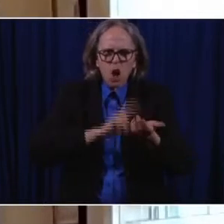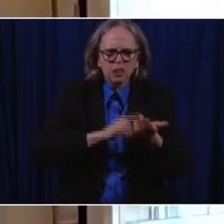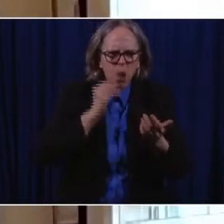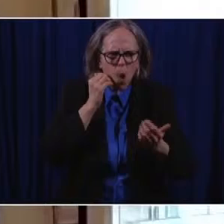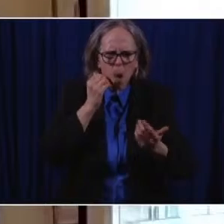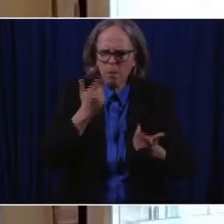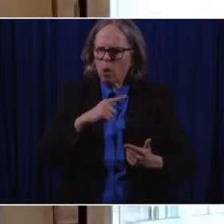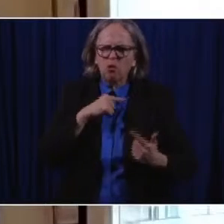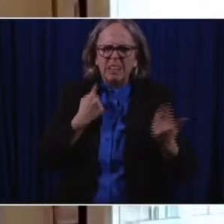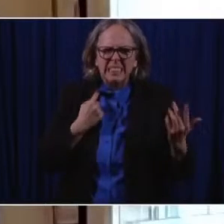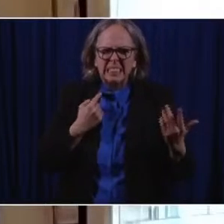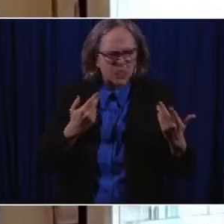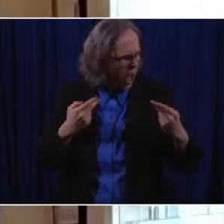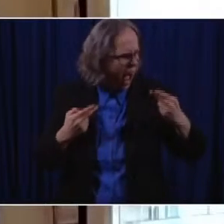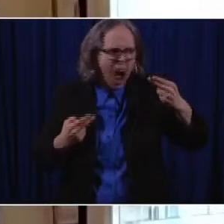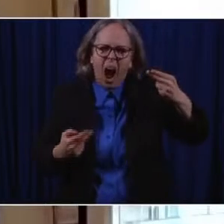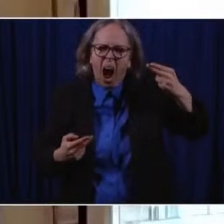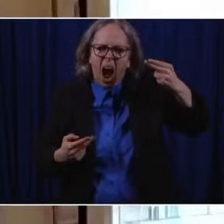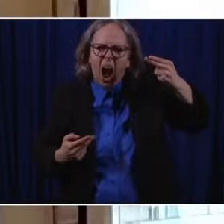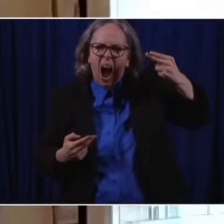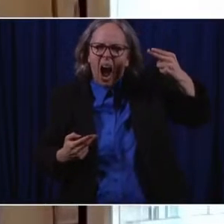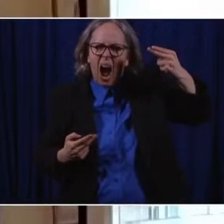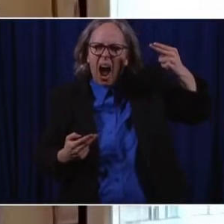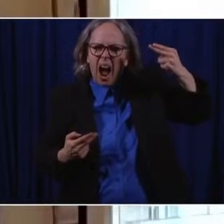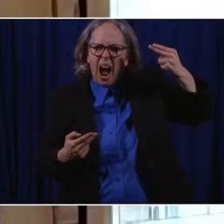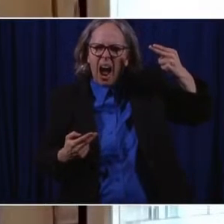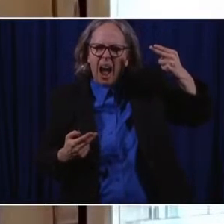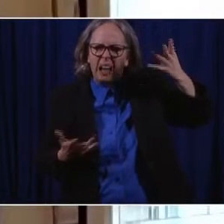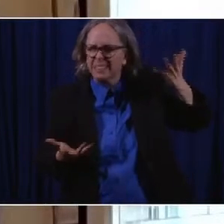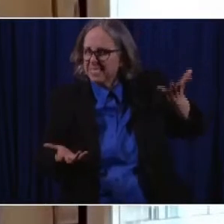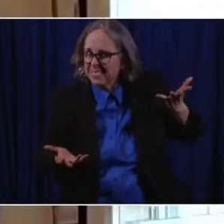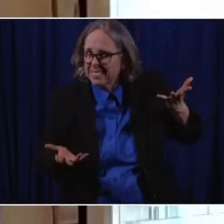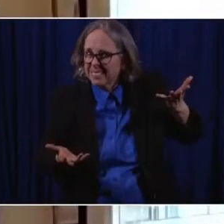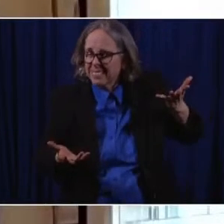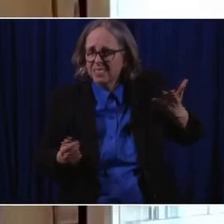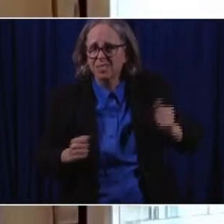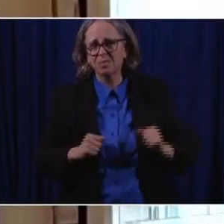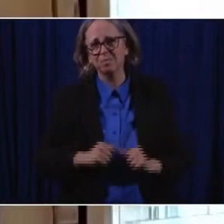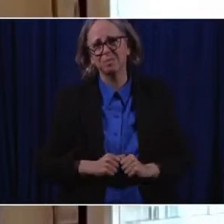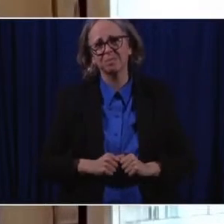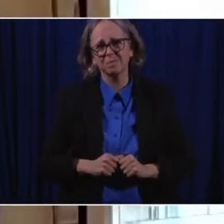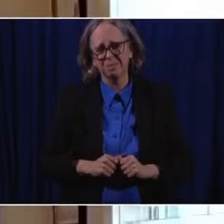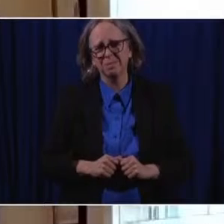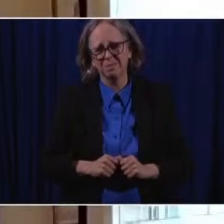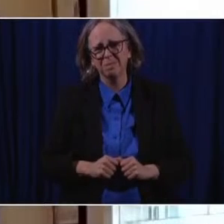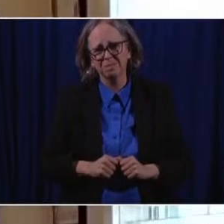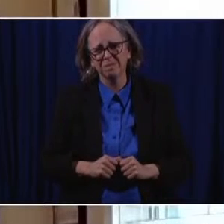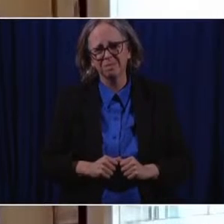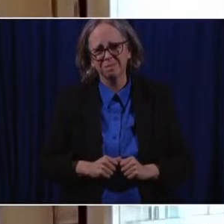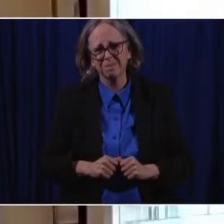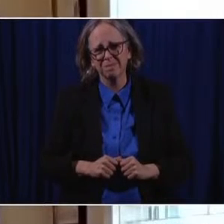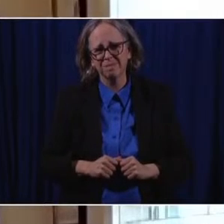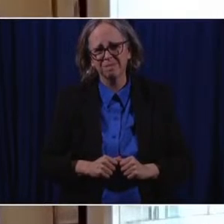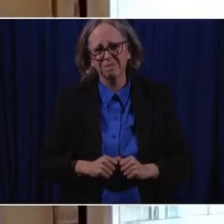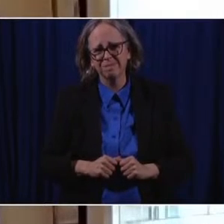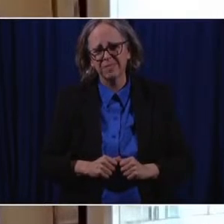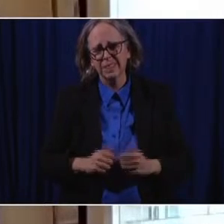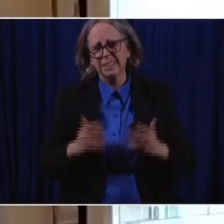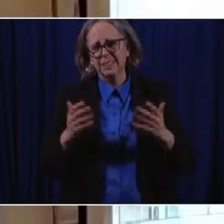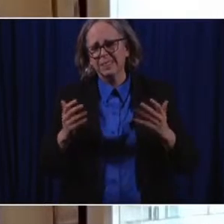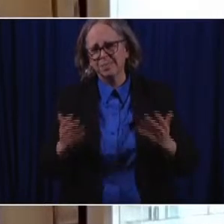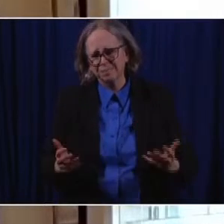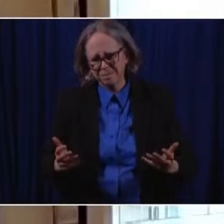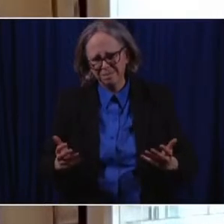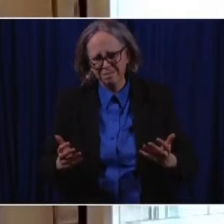homes have among the highest risk of dying from COVID-19. This is